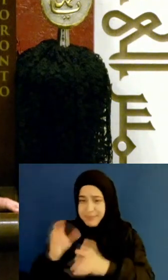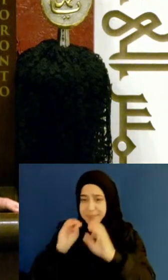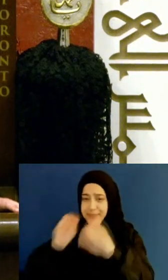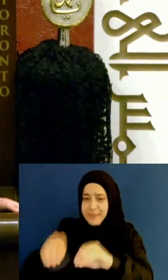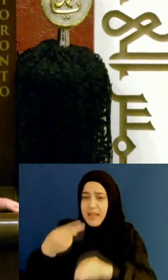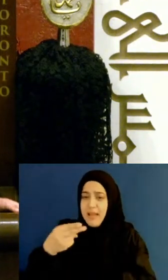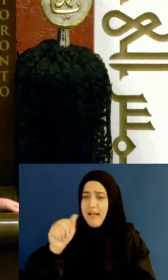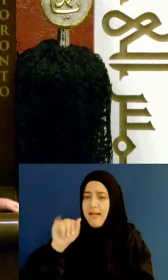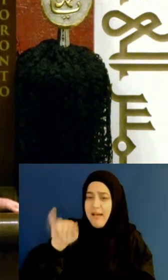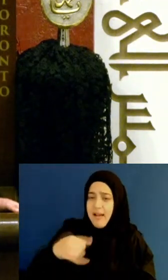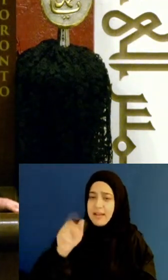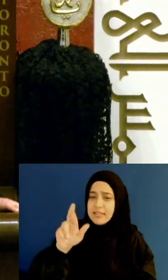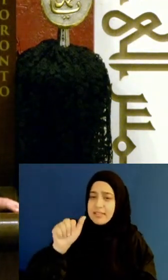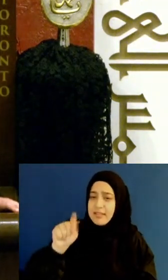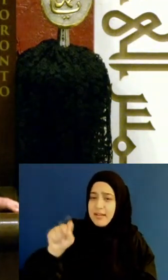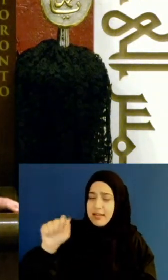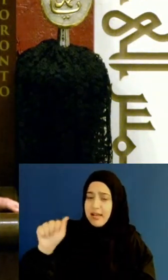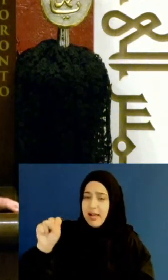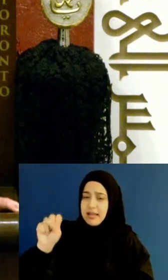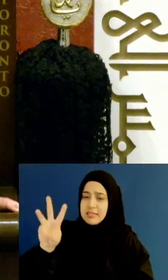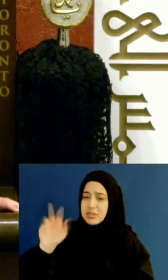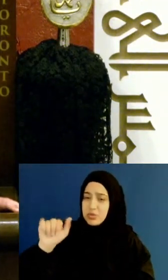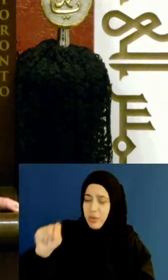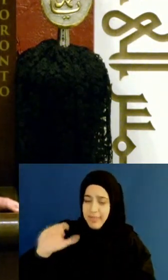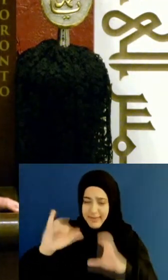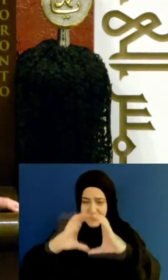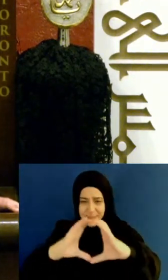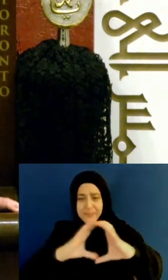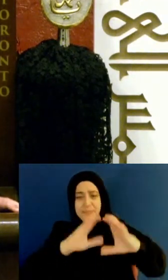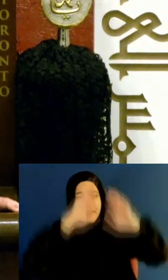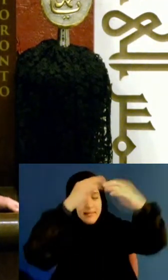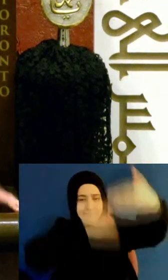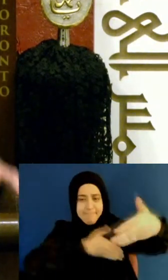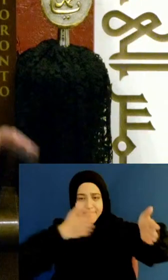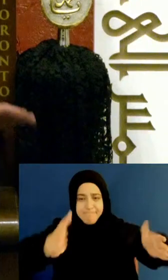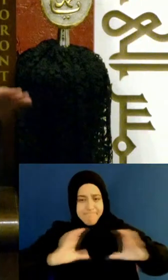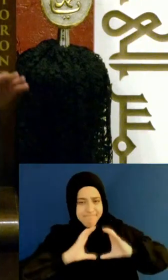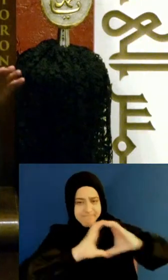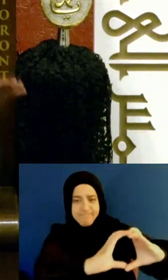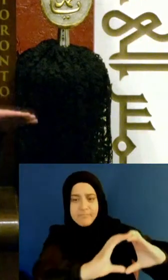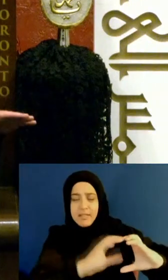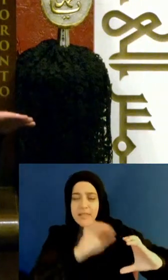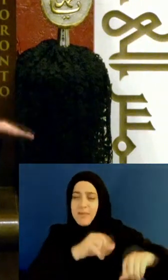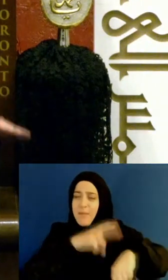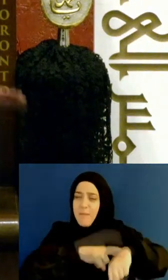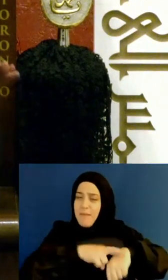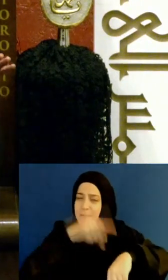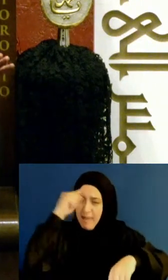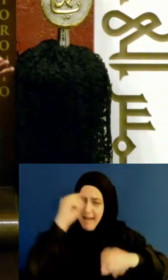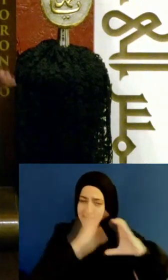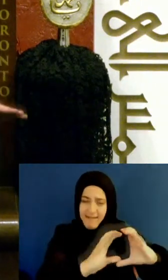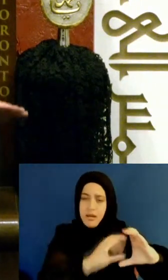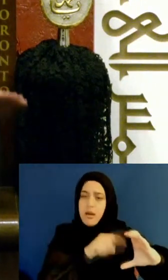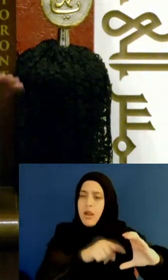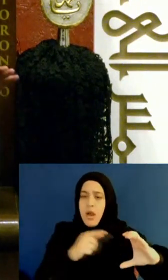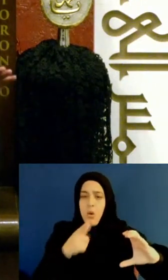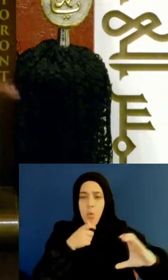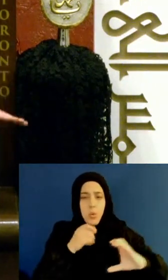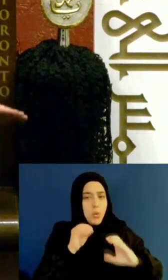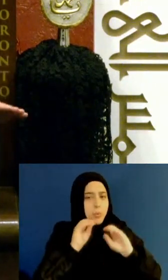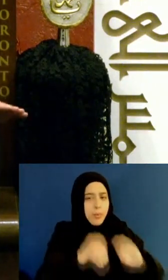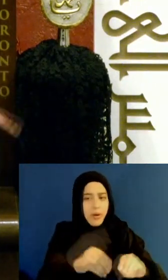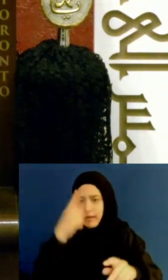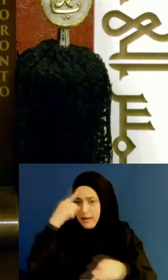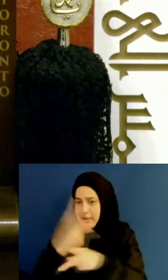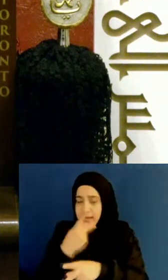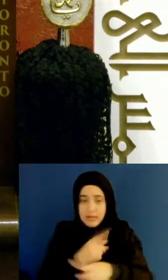these Badawi tribes of Hijaz, Rasulullah came as the negotiator to make peace in a city or in an